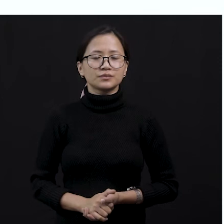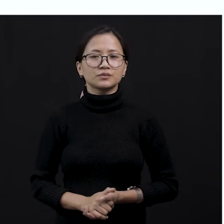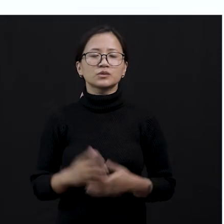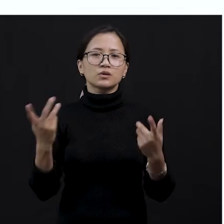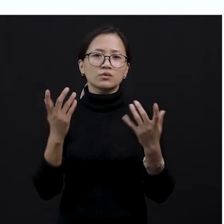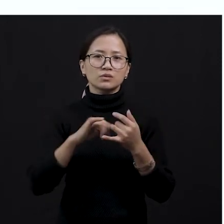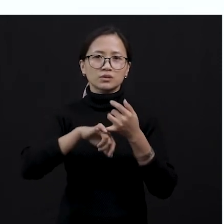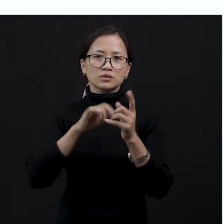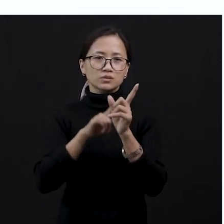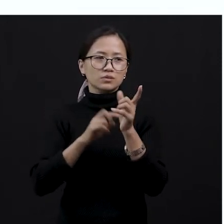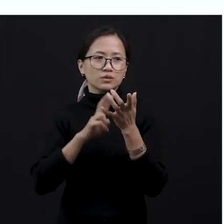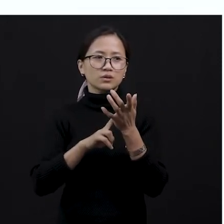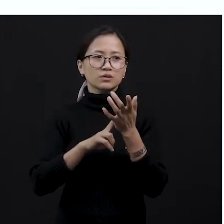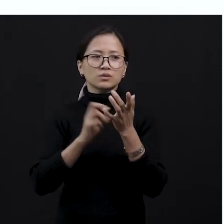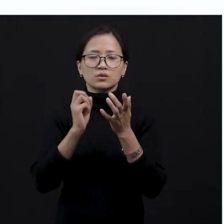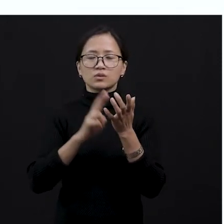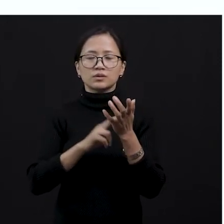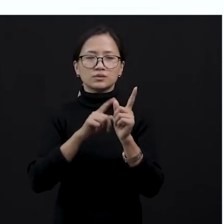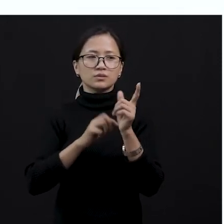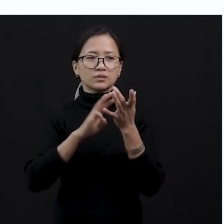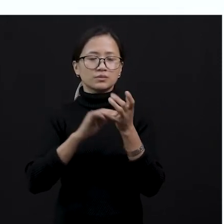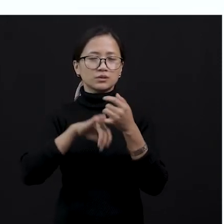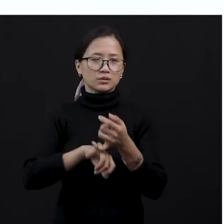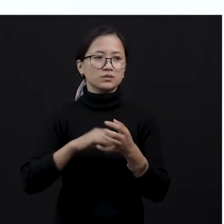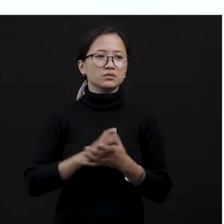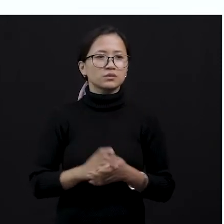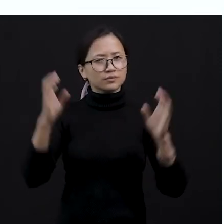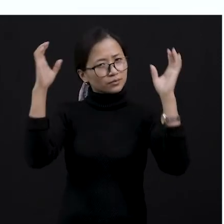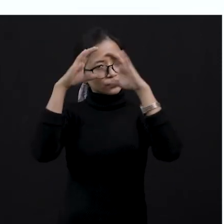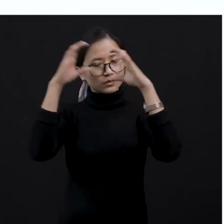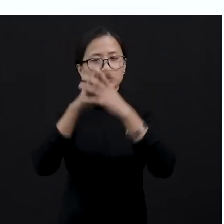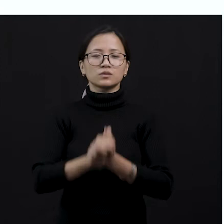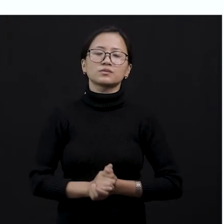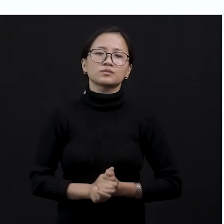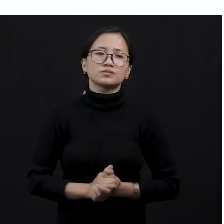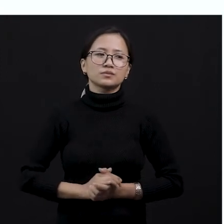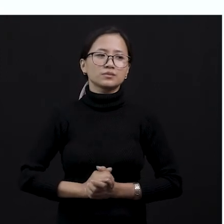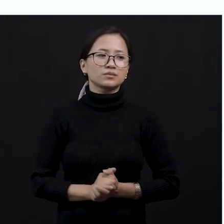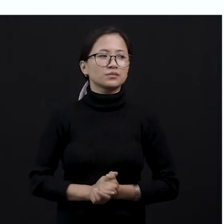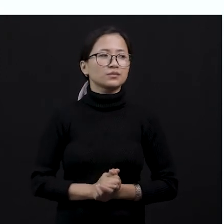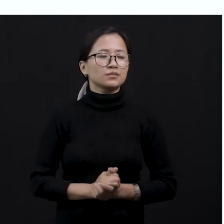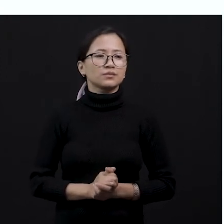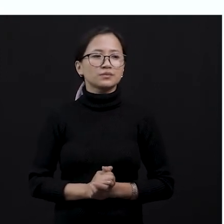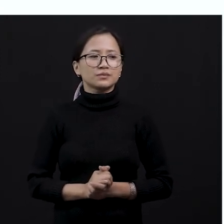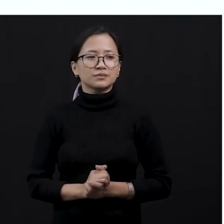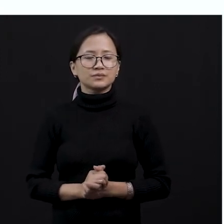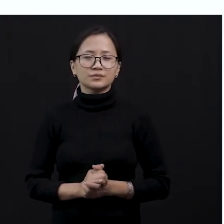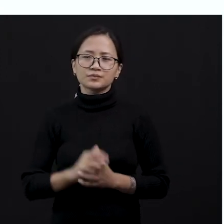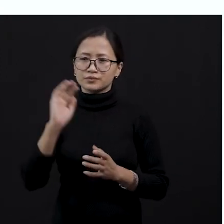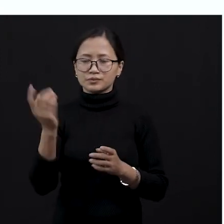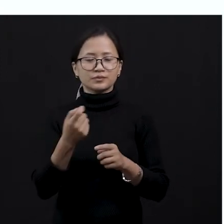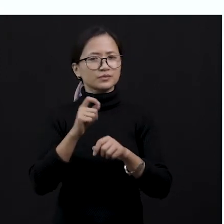learn what a synonyms is. Okay, now sometimes you get confused with the synonyms and the antonyms, right? Sometimes